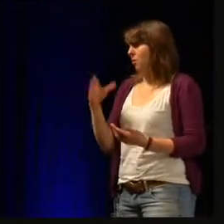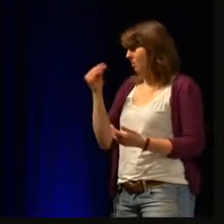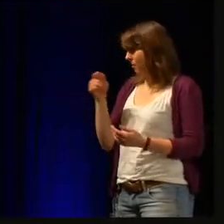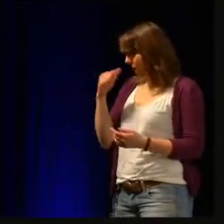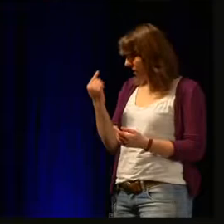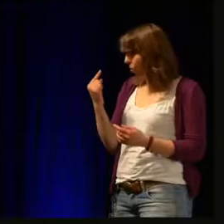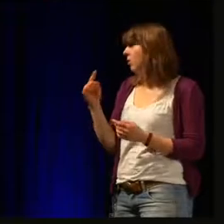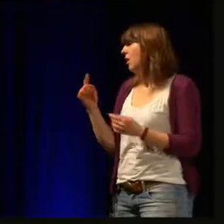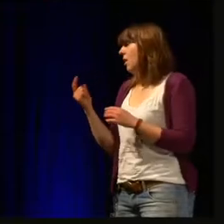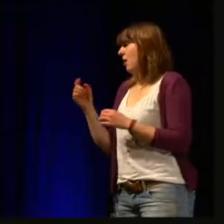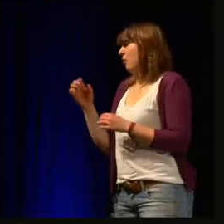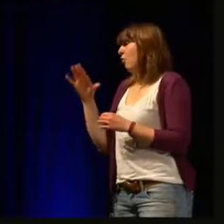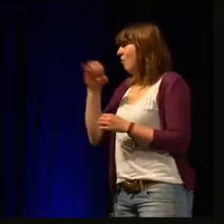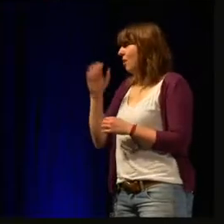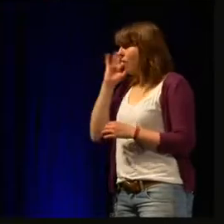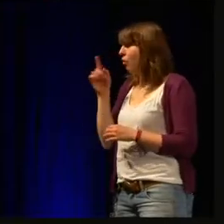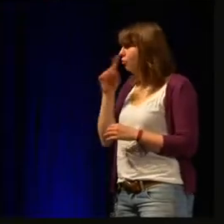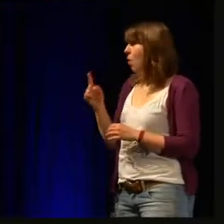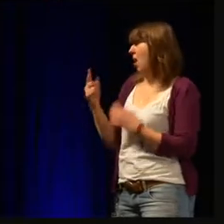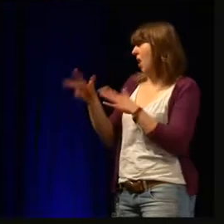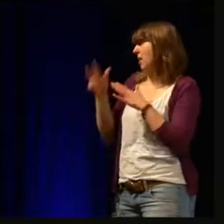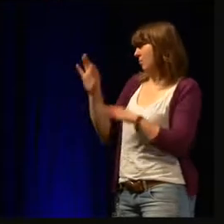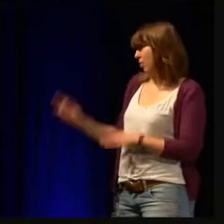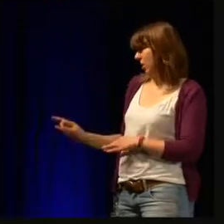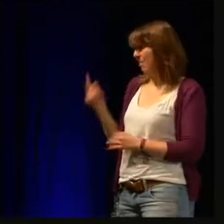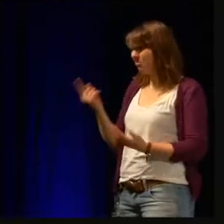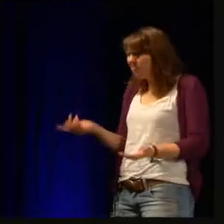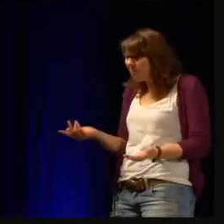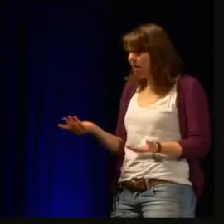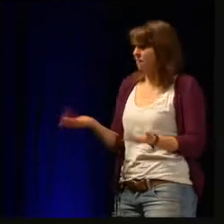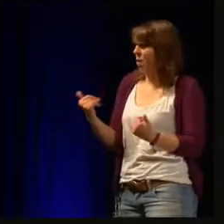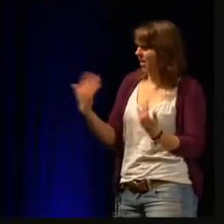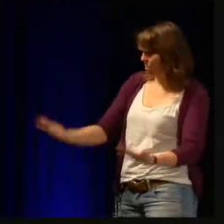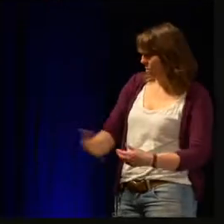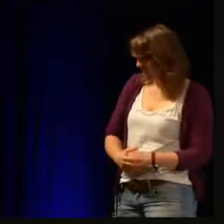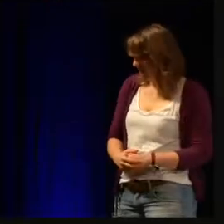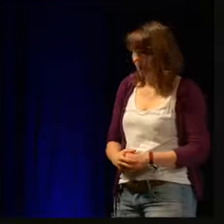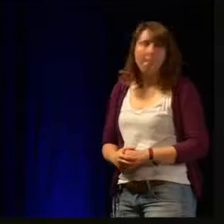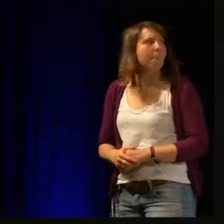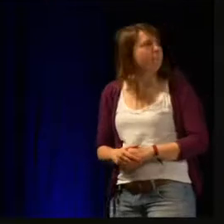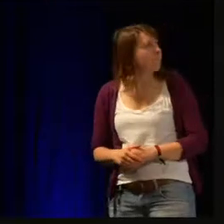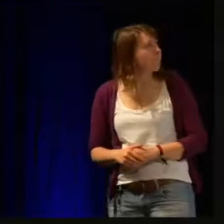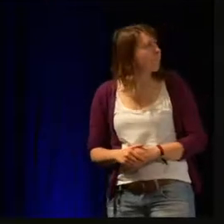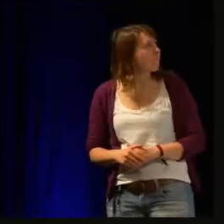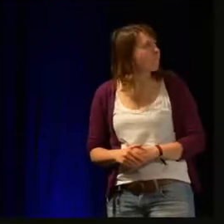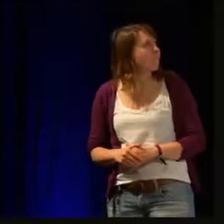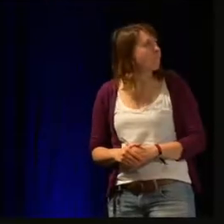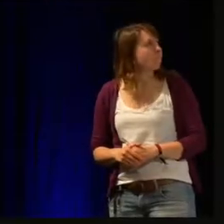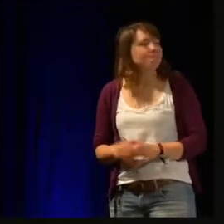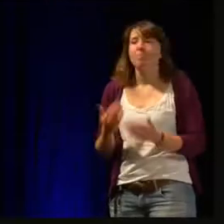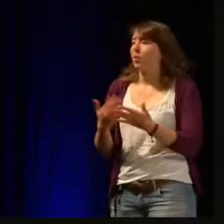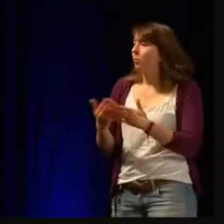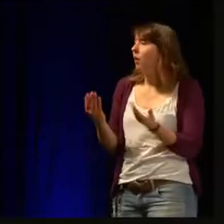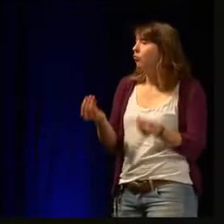have a higher chance of falling into this error than people of color. So how does this happen? We